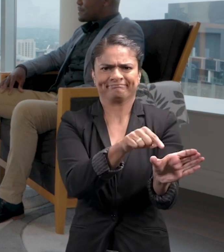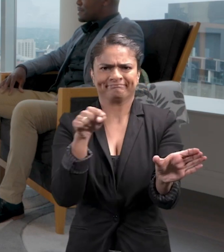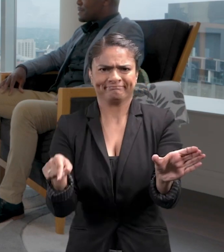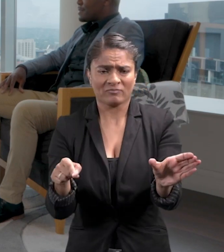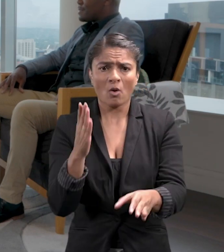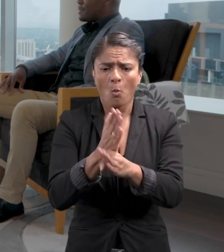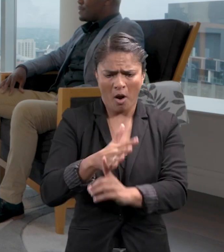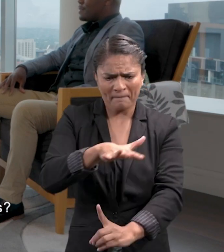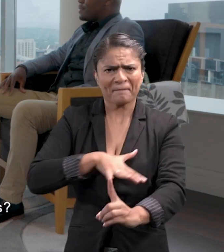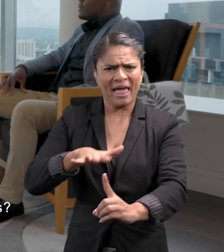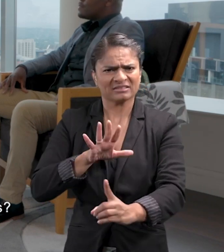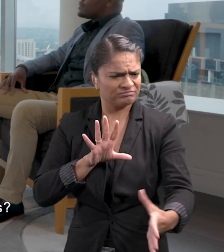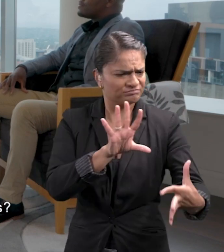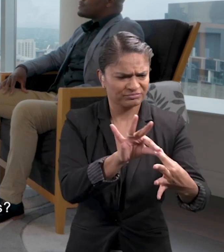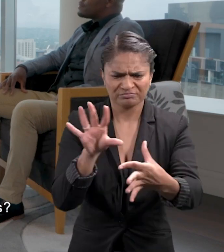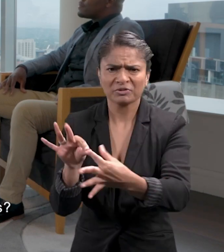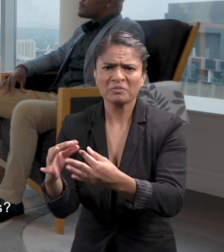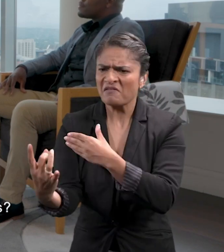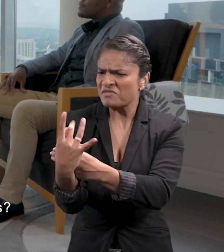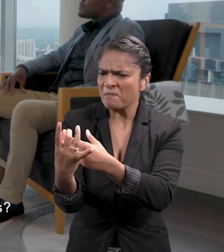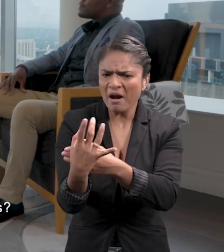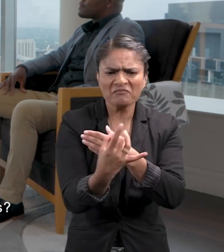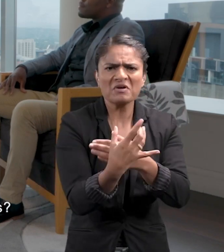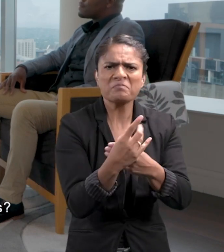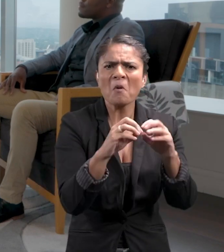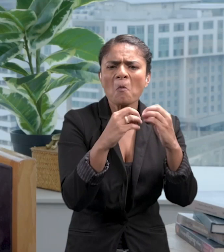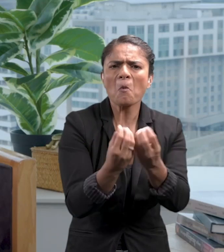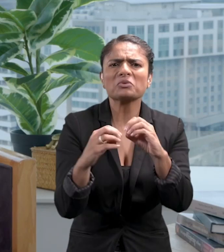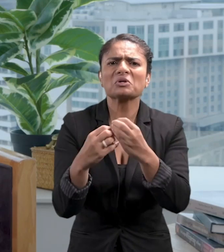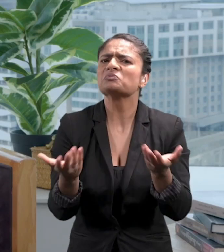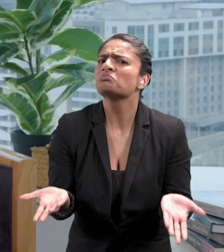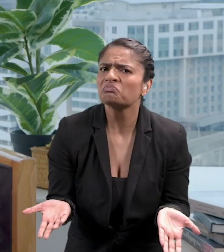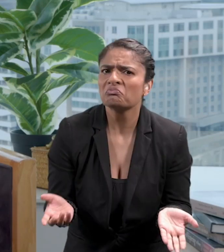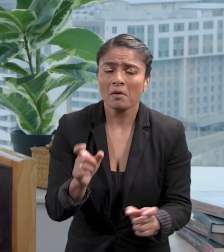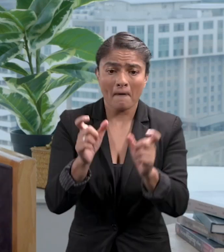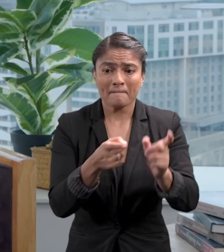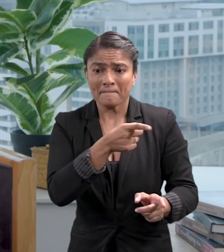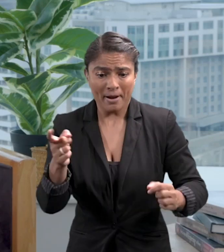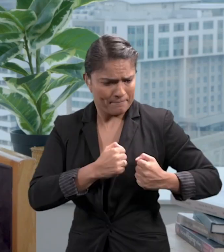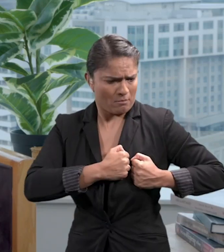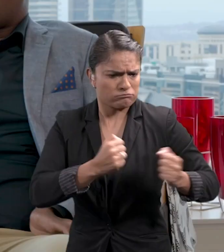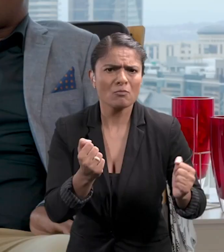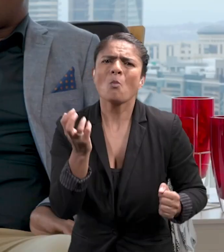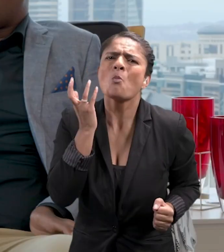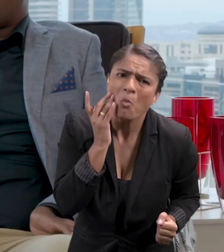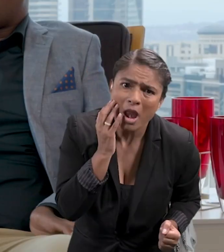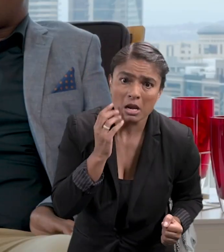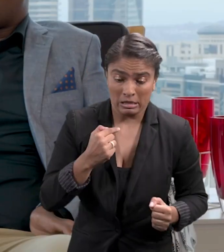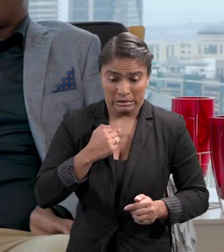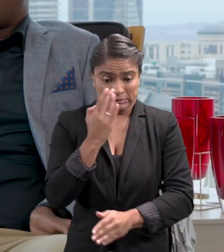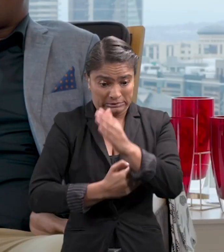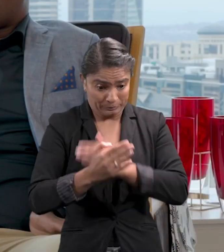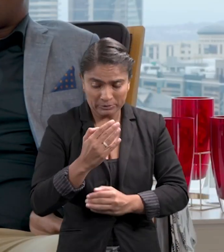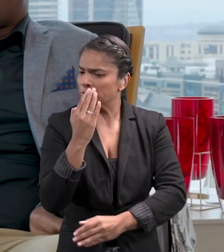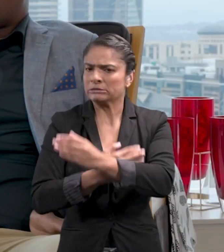the workplace react to it? What is the feedback from organizations? When should people disclose? Do I have a disability?